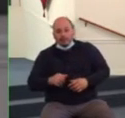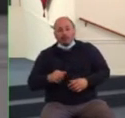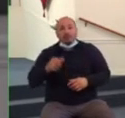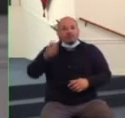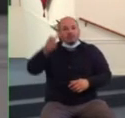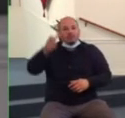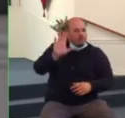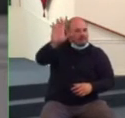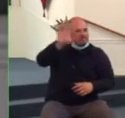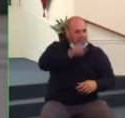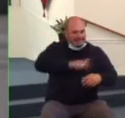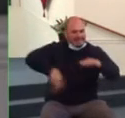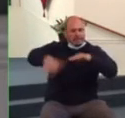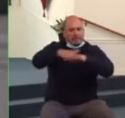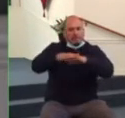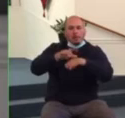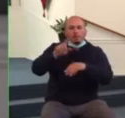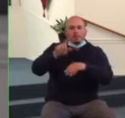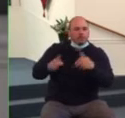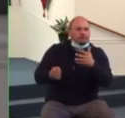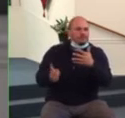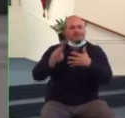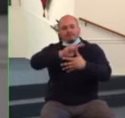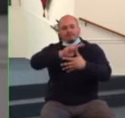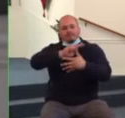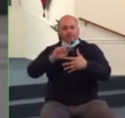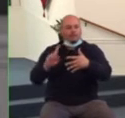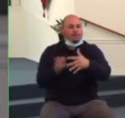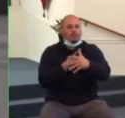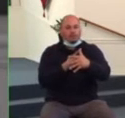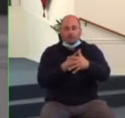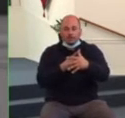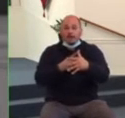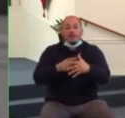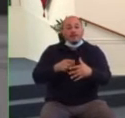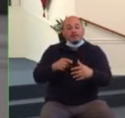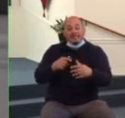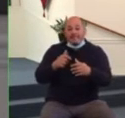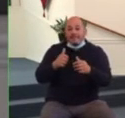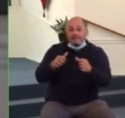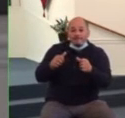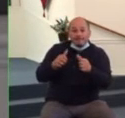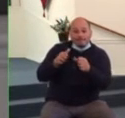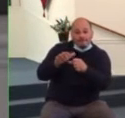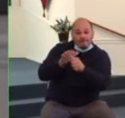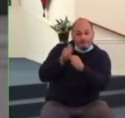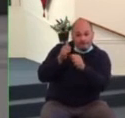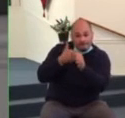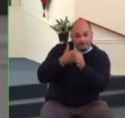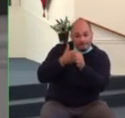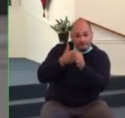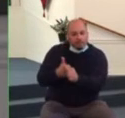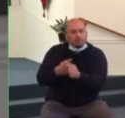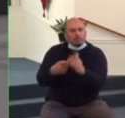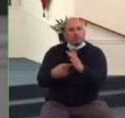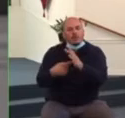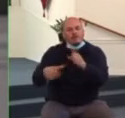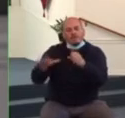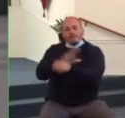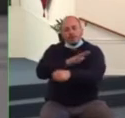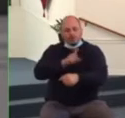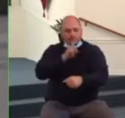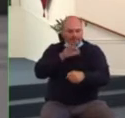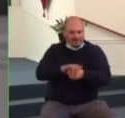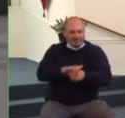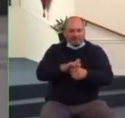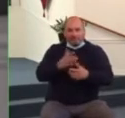devotion, which means we have to set ourselves aside and pursue the purposes and the work of God in our lives. We have to